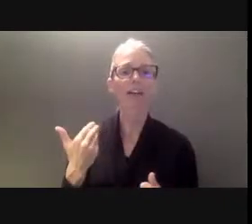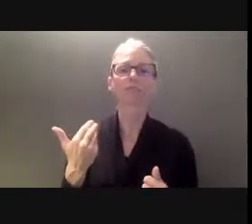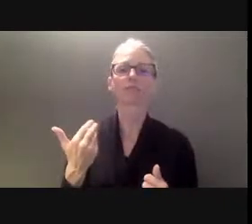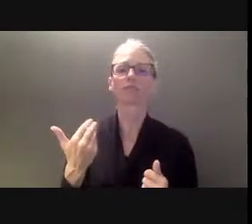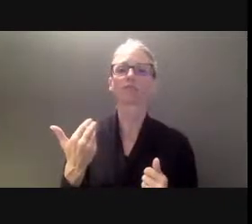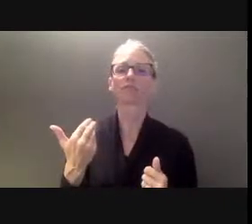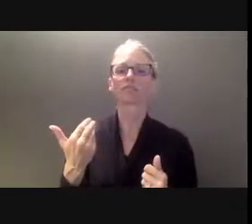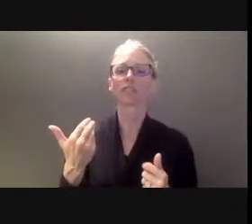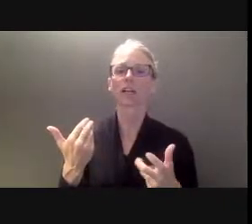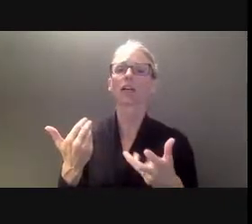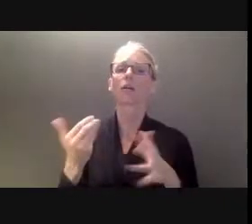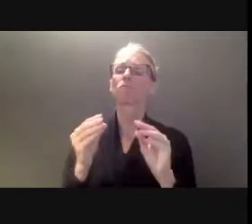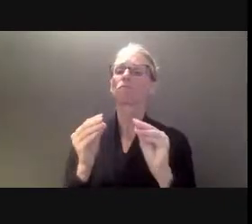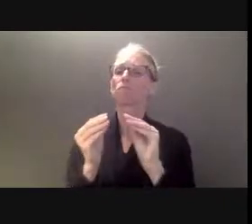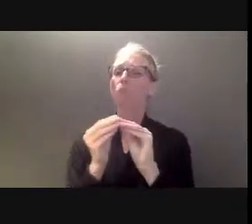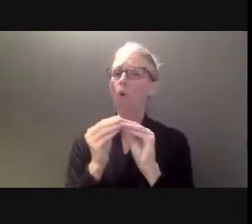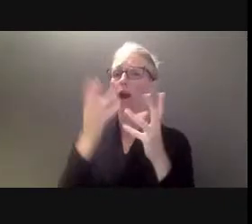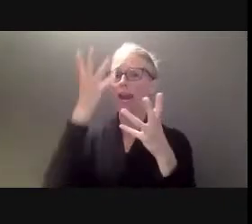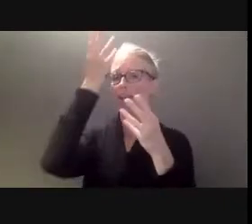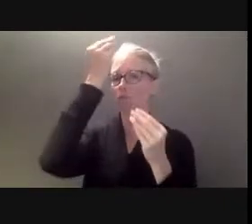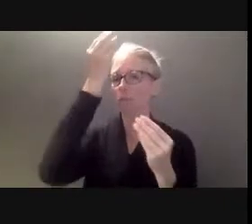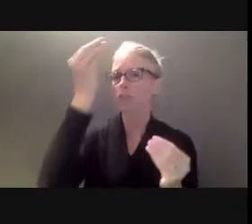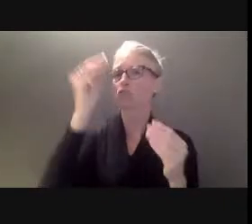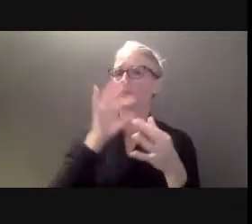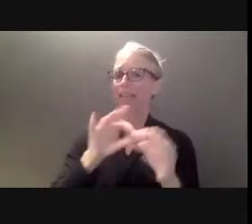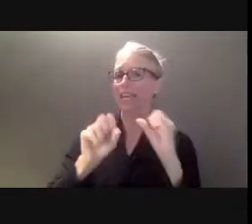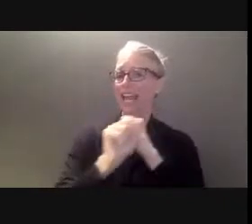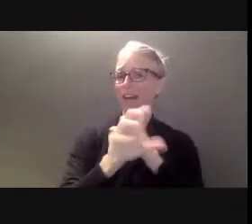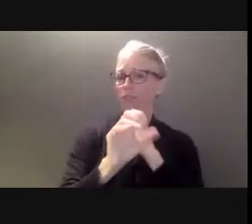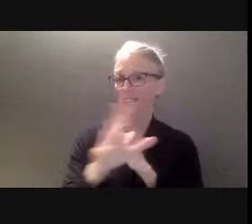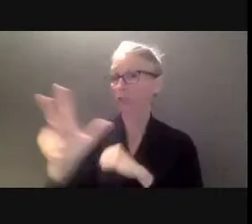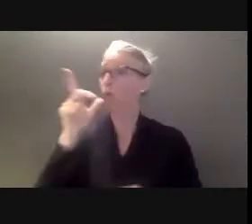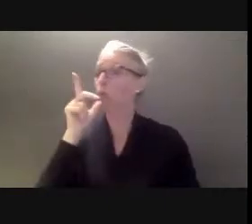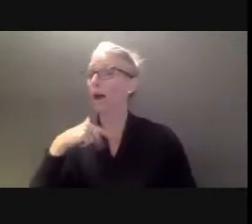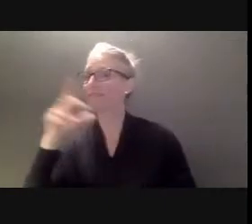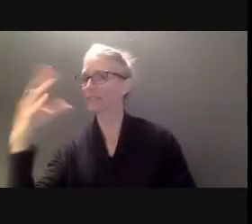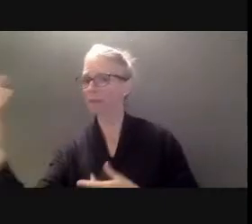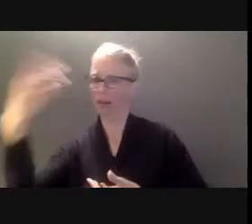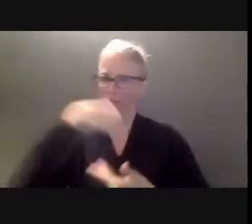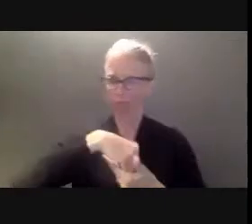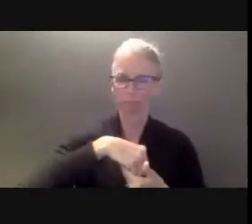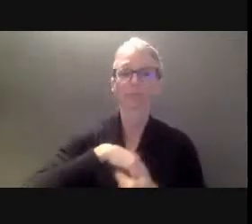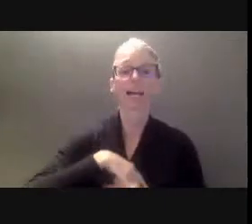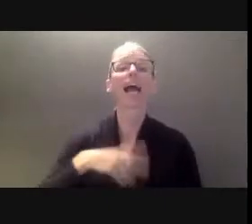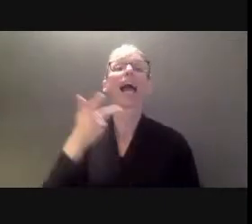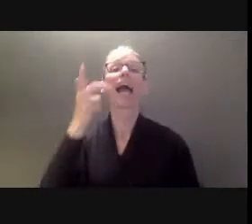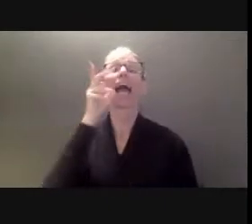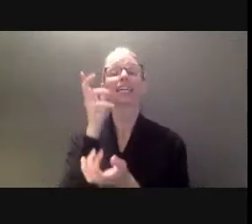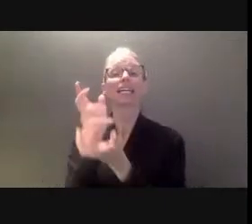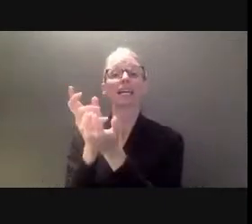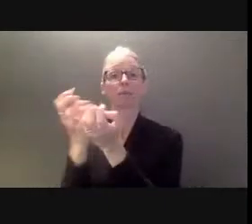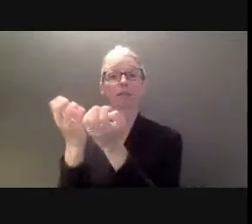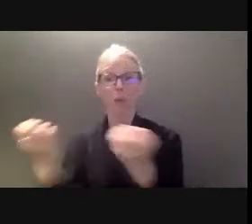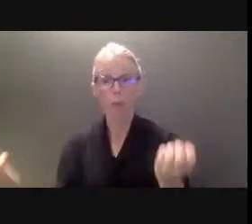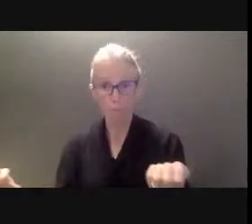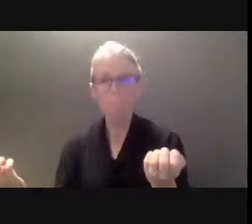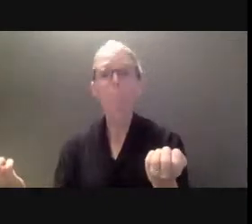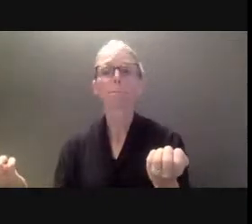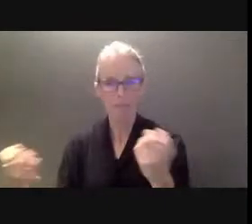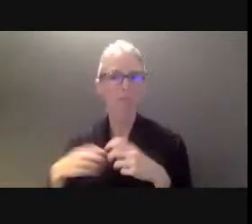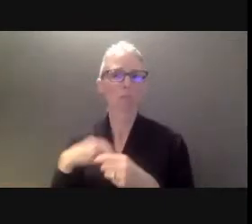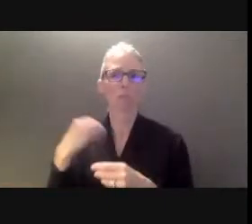in marketing materials or advertising, and 4, provide rentals for adaptive equipment for people with